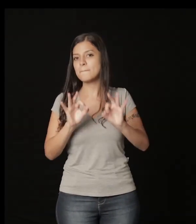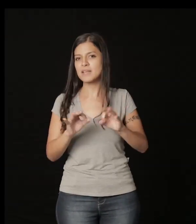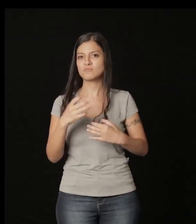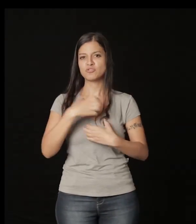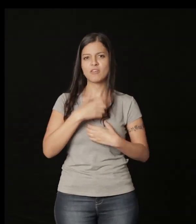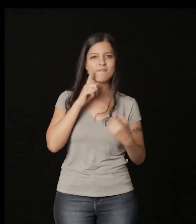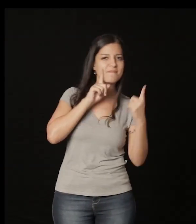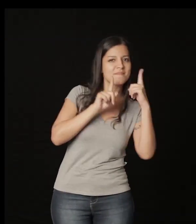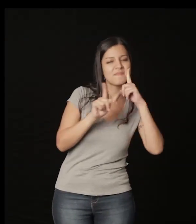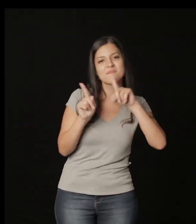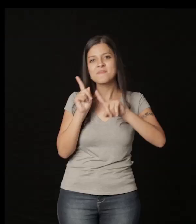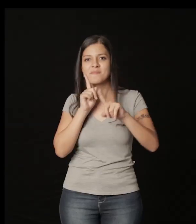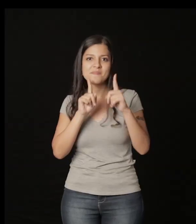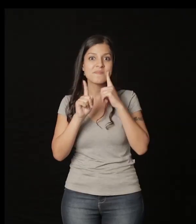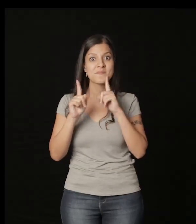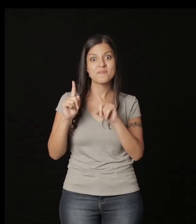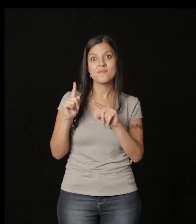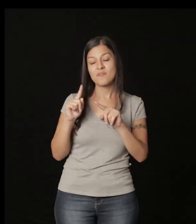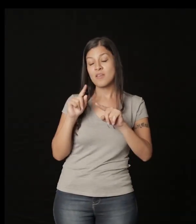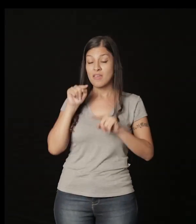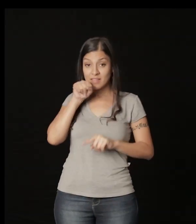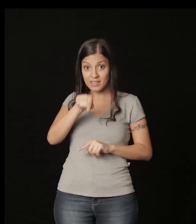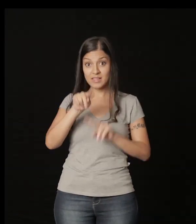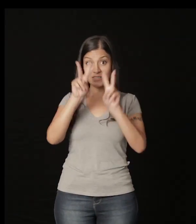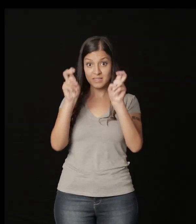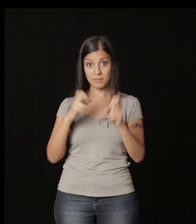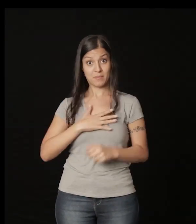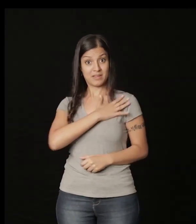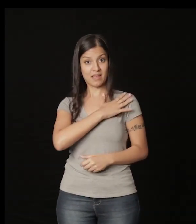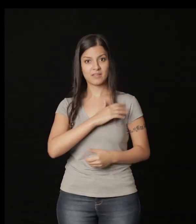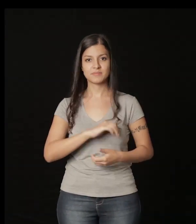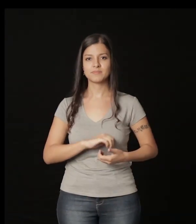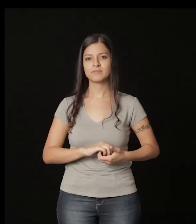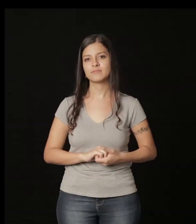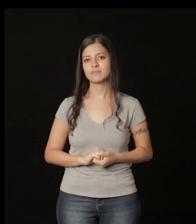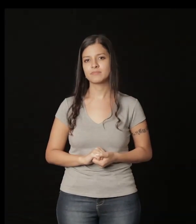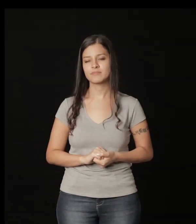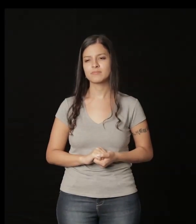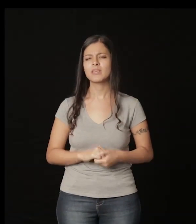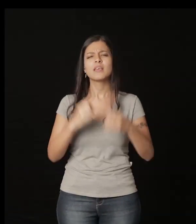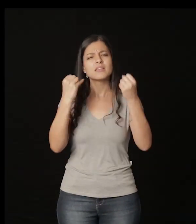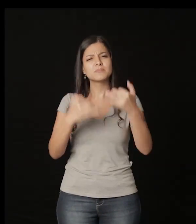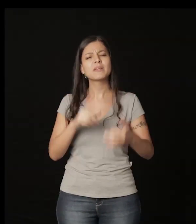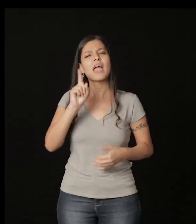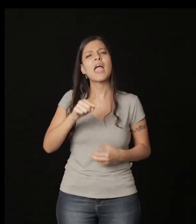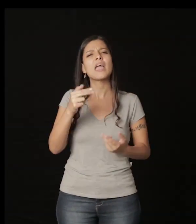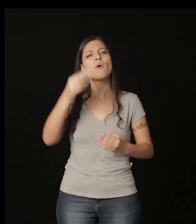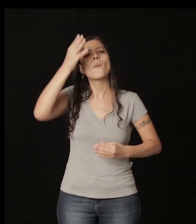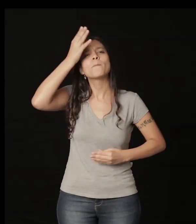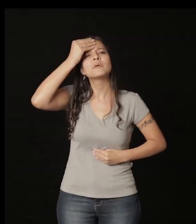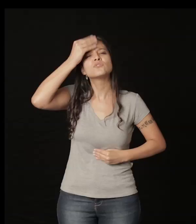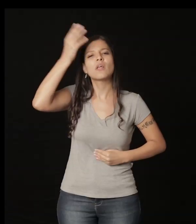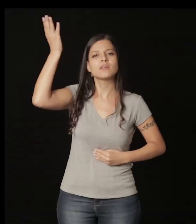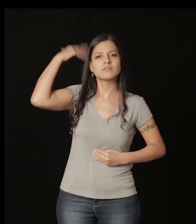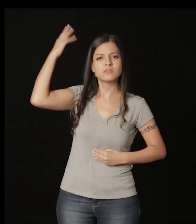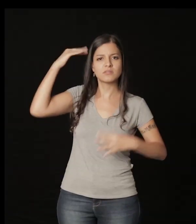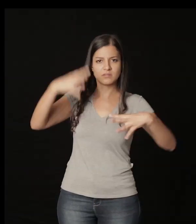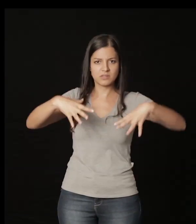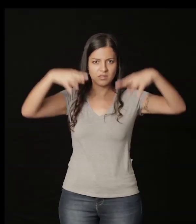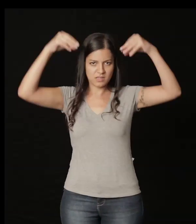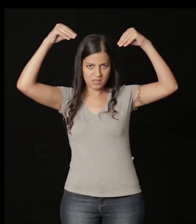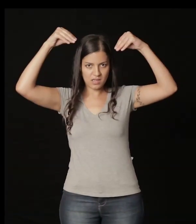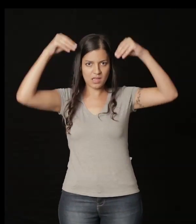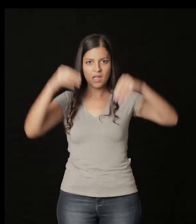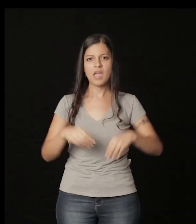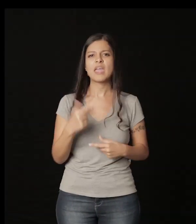really be subversive in the context of this camp. Essa figura é como um pouco o personagem que existia nas